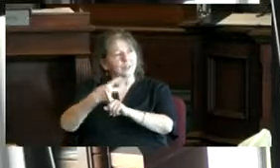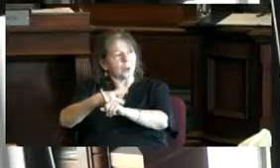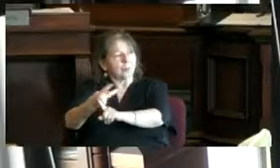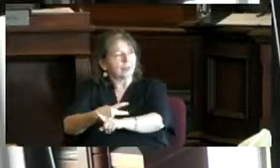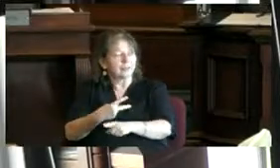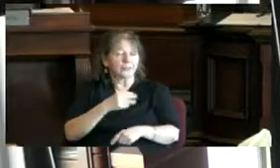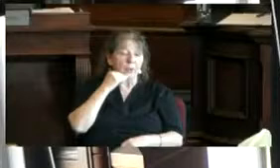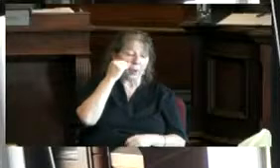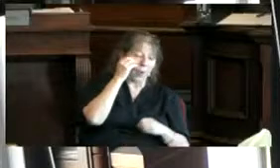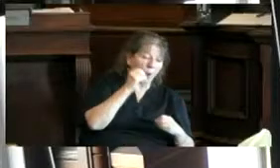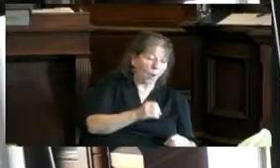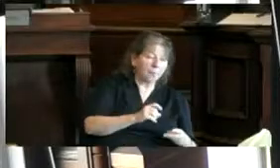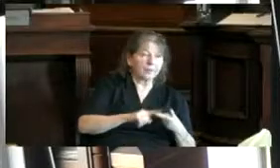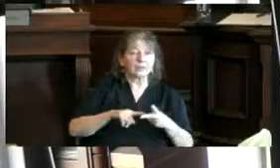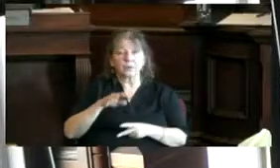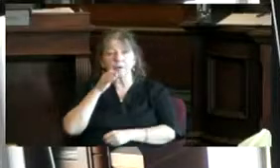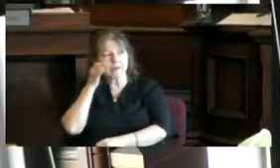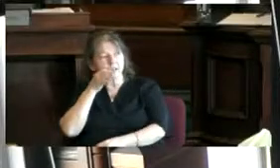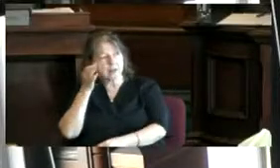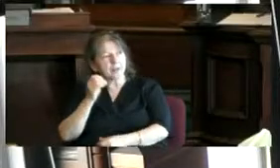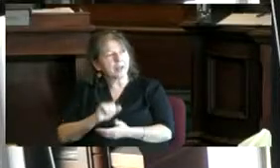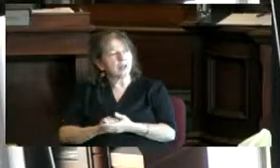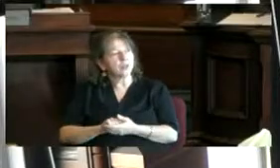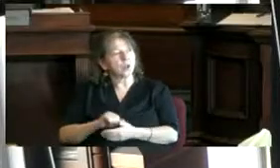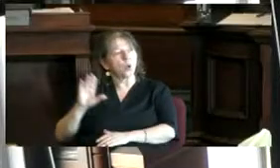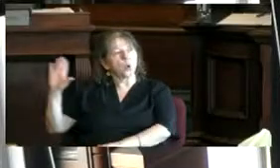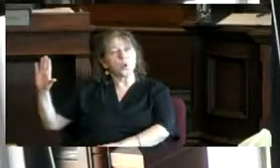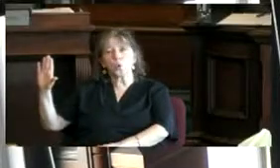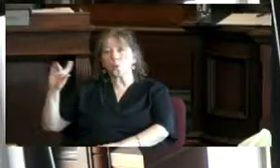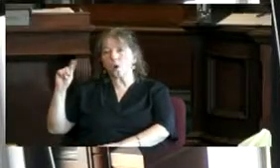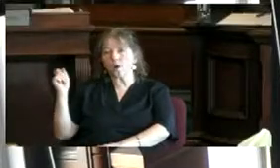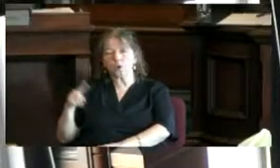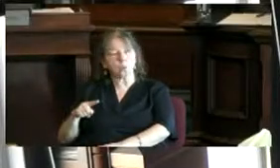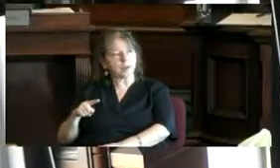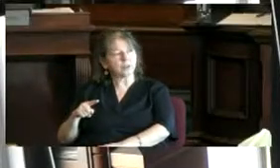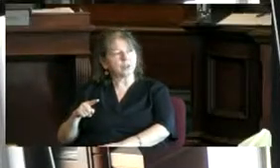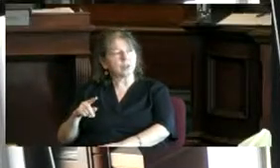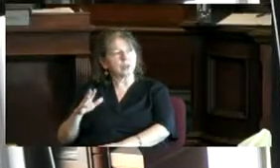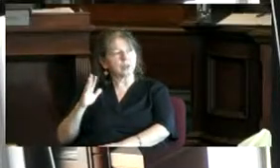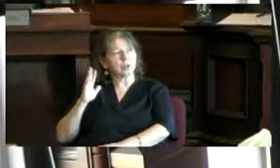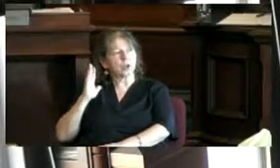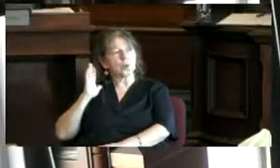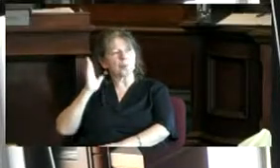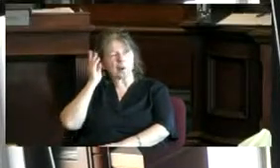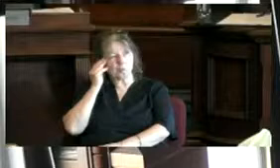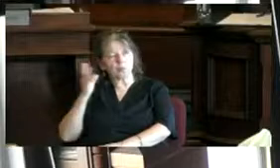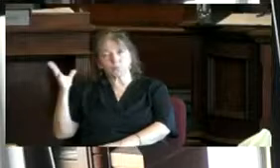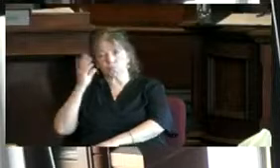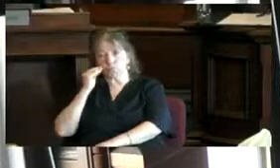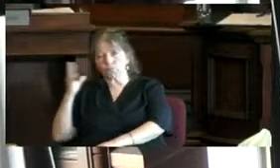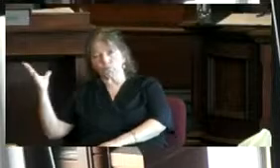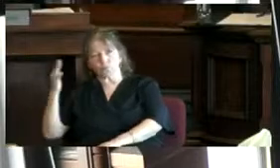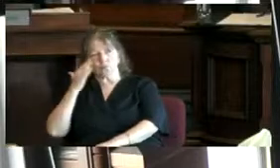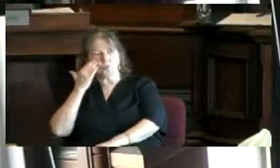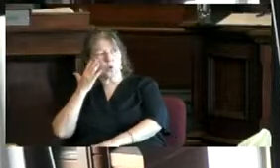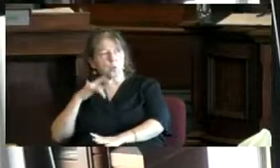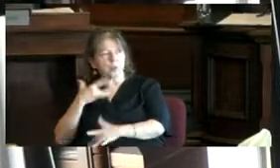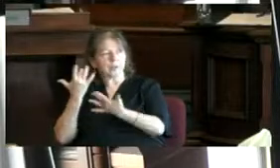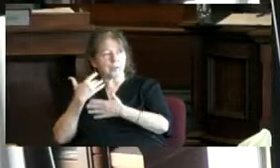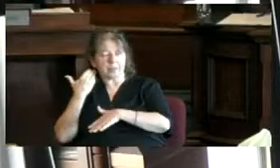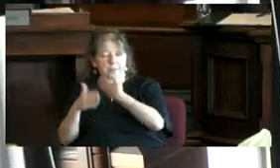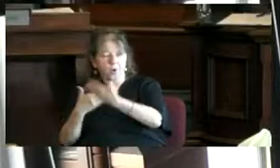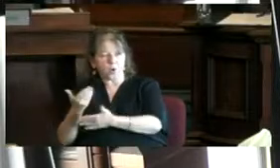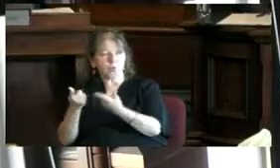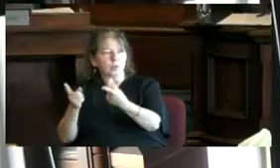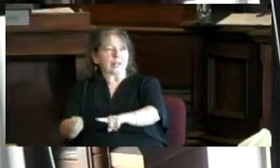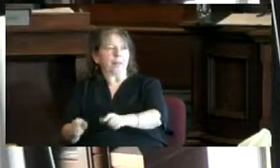on homelessness and cannabis. So Councilmember Smith, to your question, we'll continue to keep you apprised on progress related to that